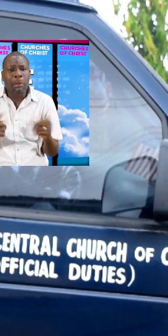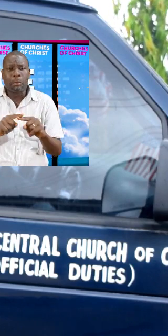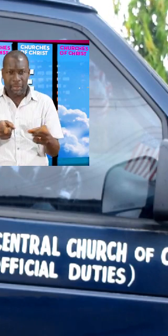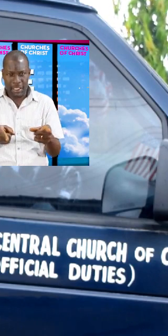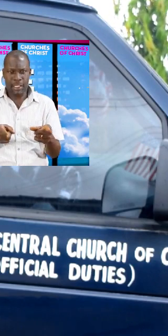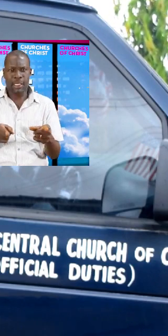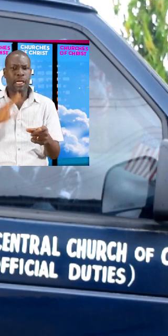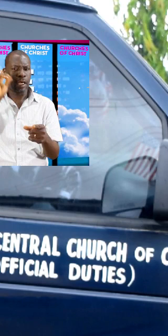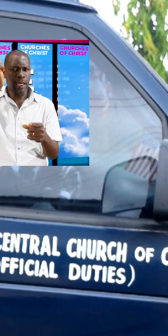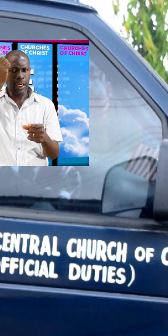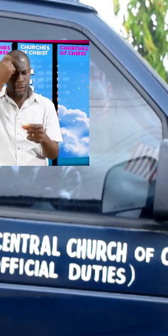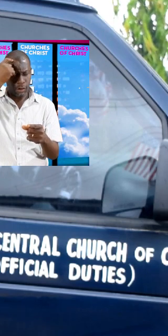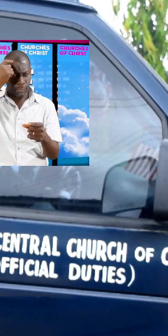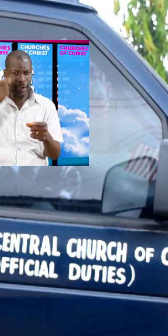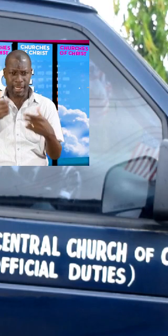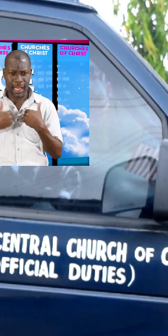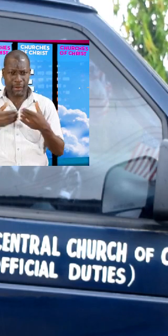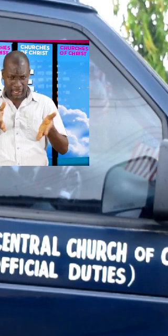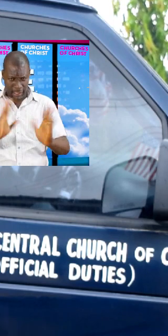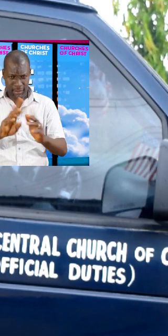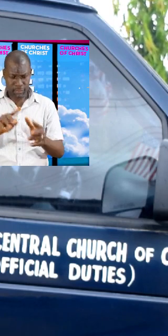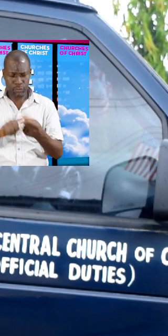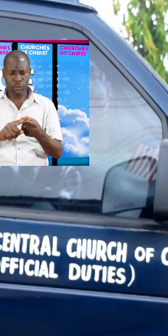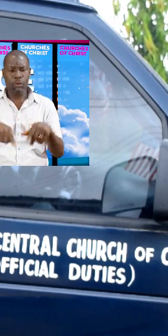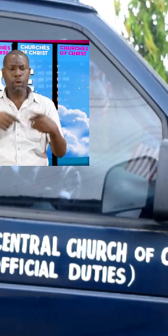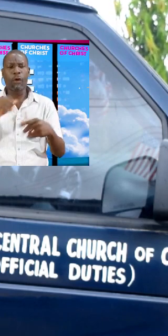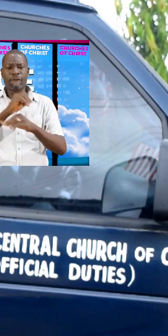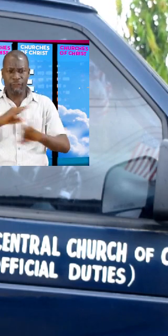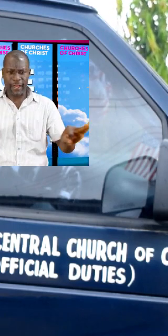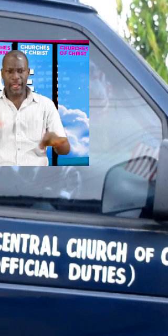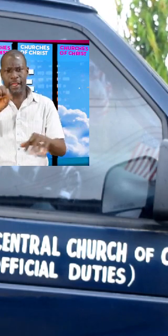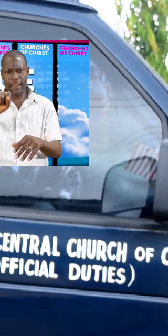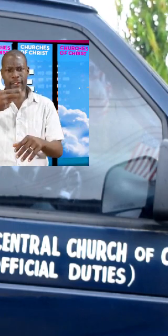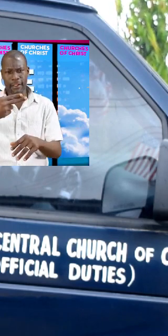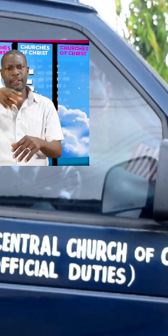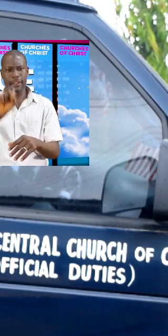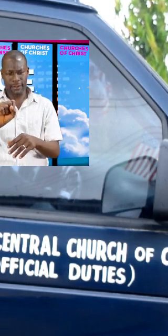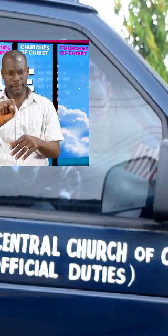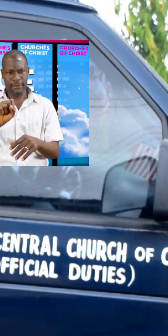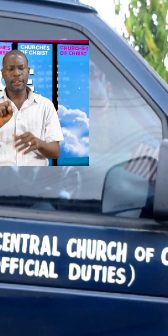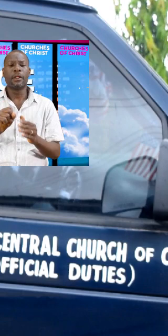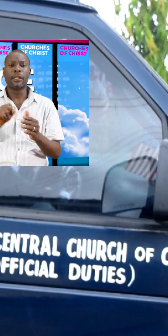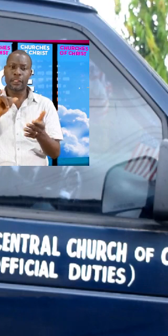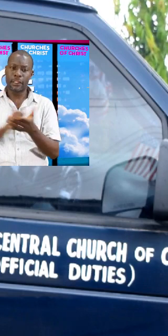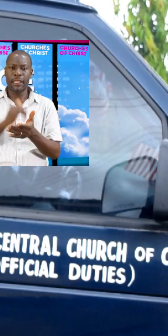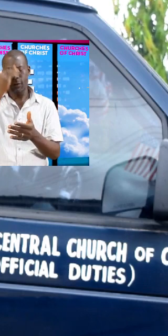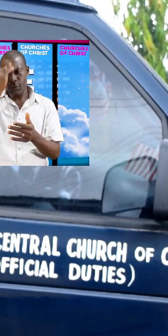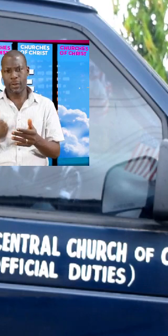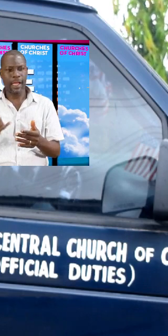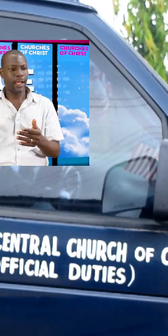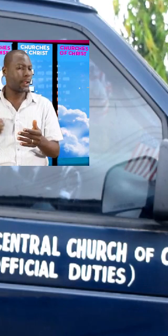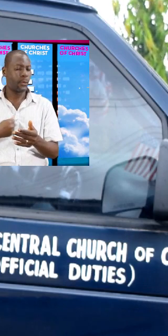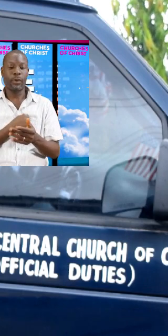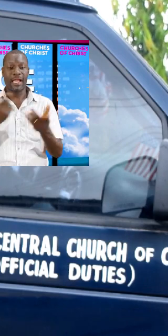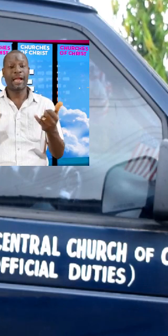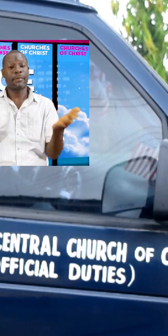hear a woman, a benya quine at me a co school, Canada. Now, a dear trusty to me a bo Abano Abaso. And unty, ye bow